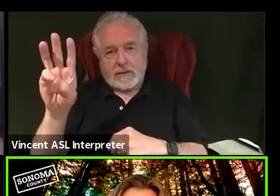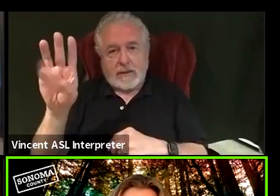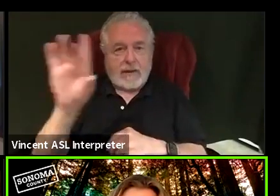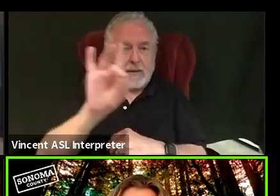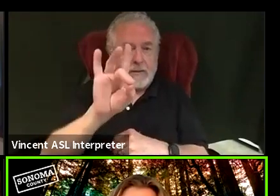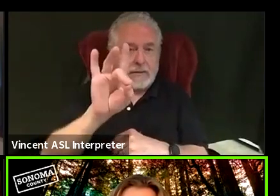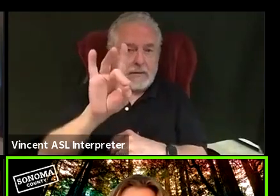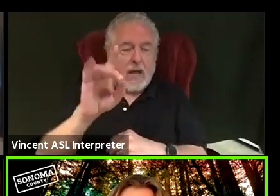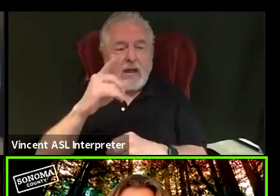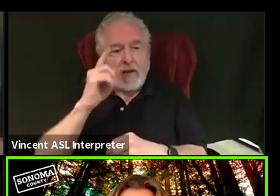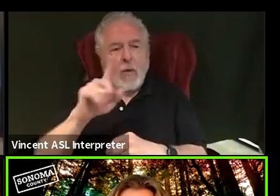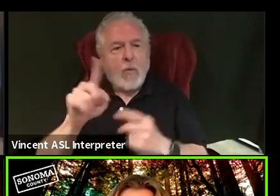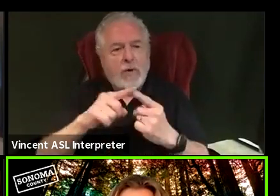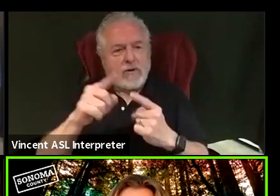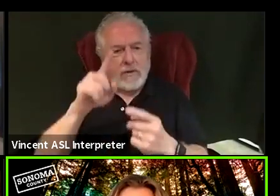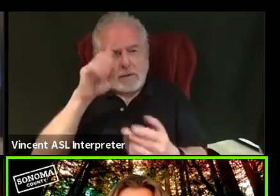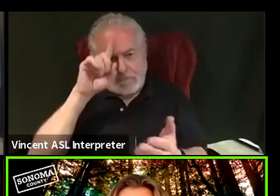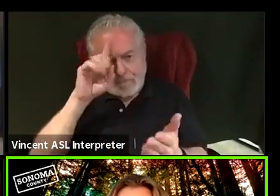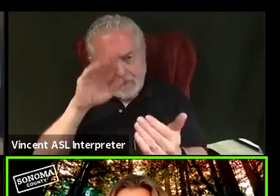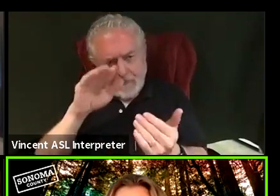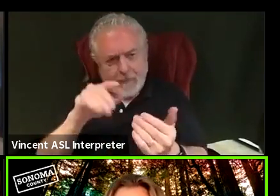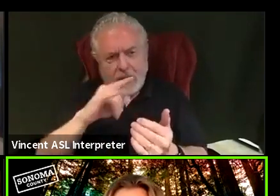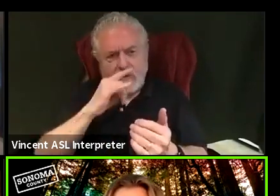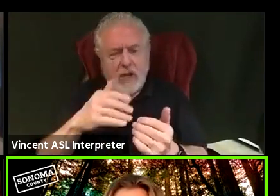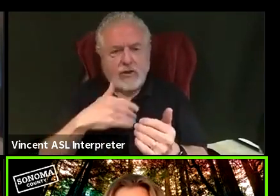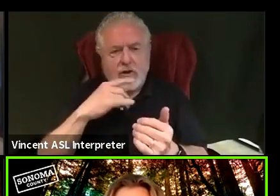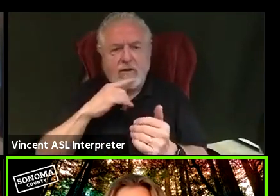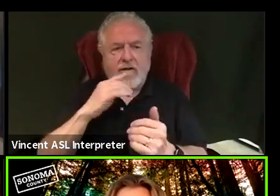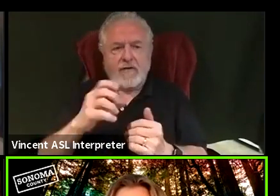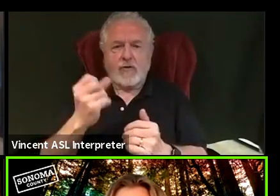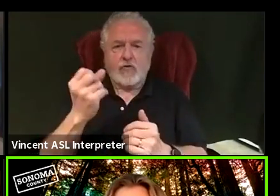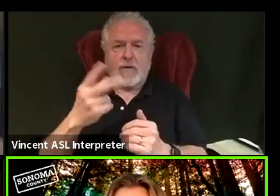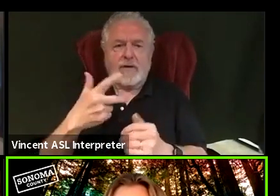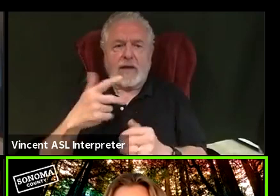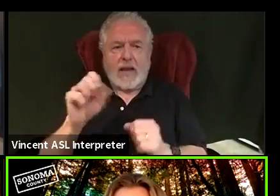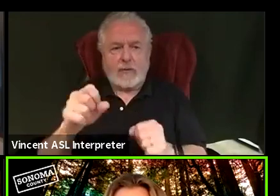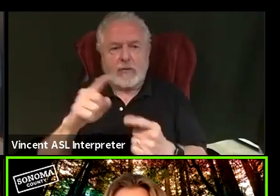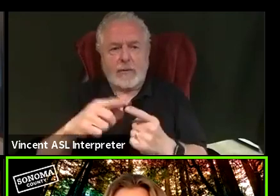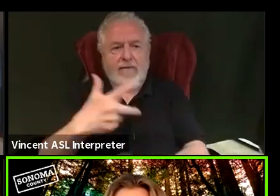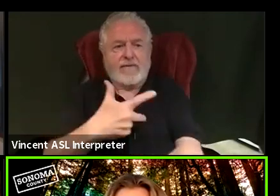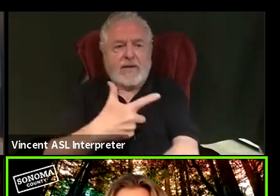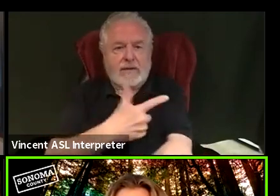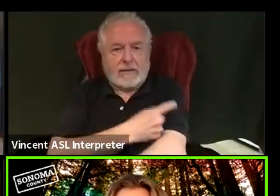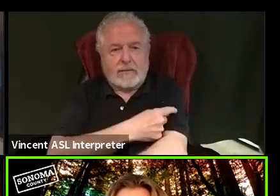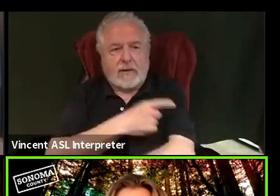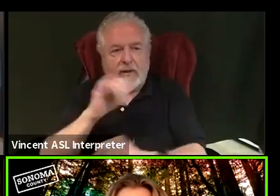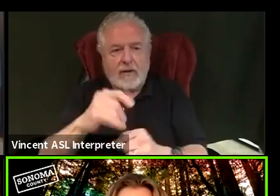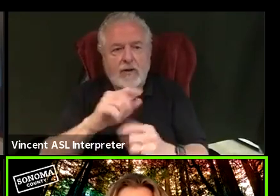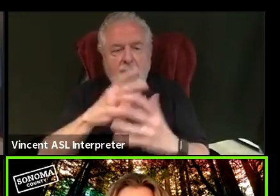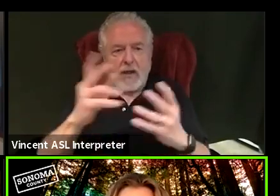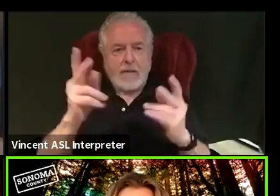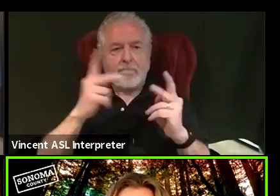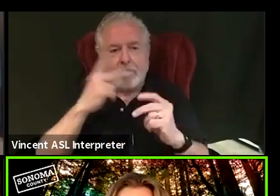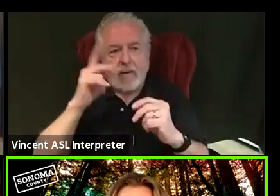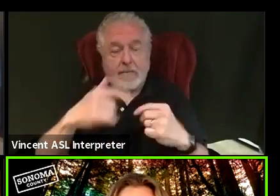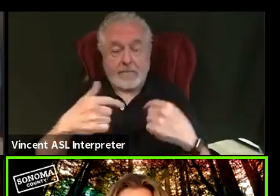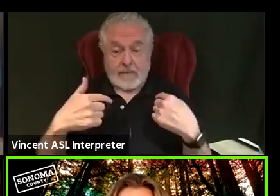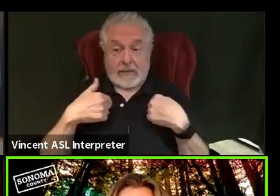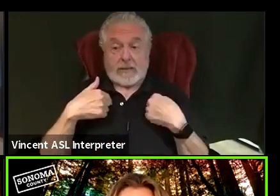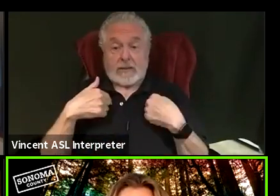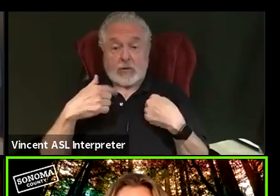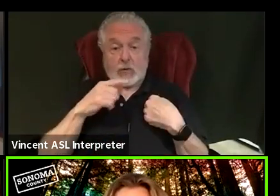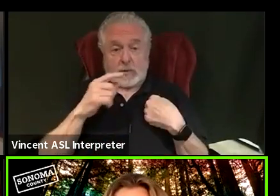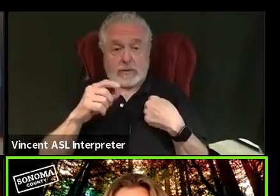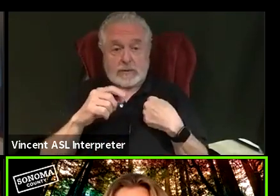2, 6, and 8. And so I'm just wondering, when do you anticipate children younger than 12 being able to be vaccinated? Because I think there are a lot of parents like me who